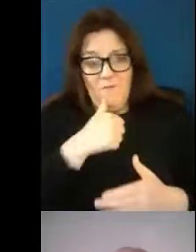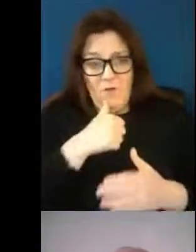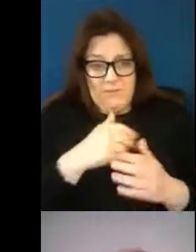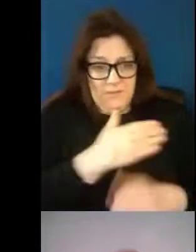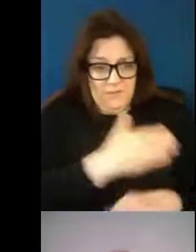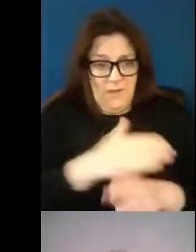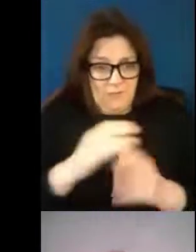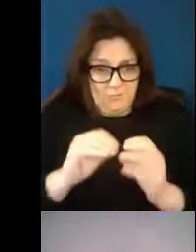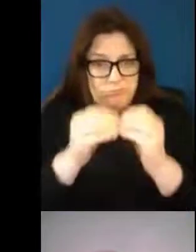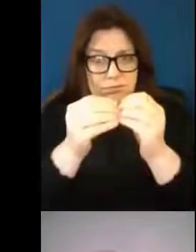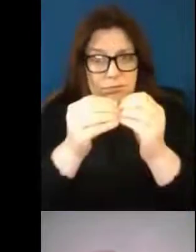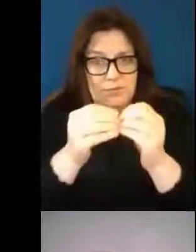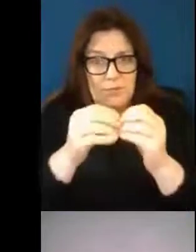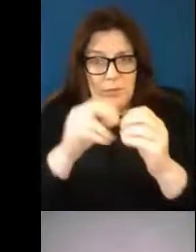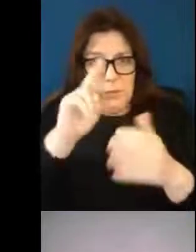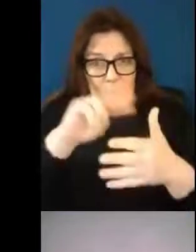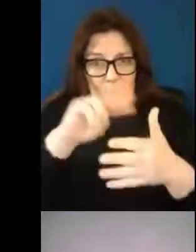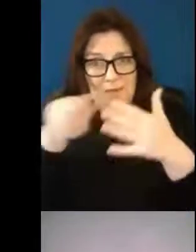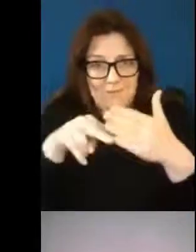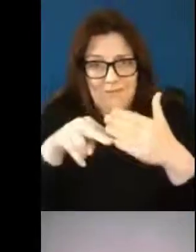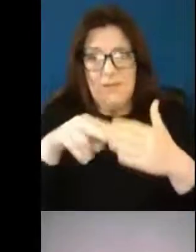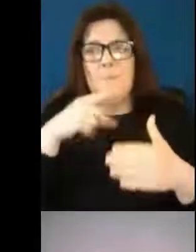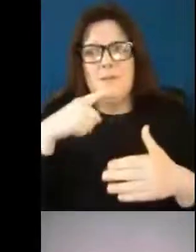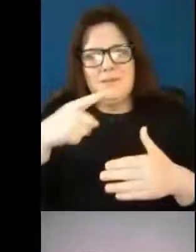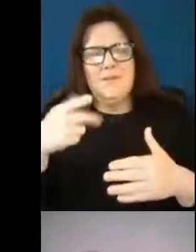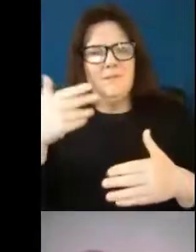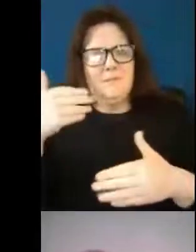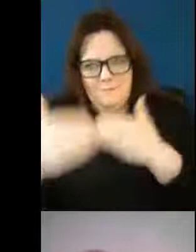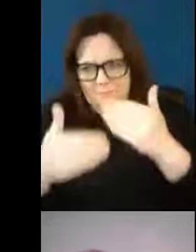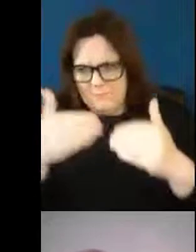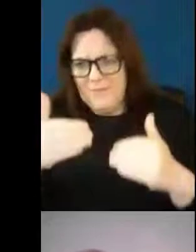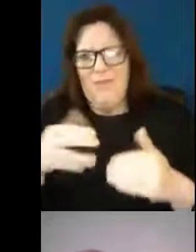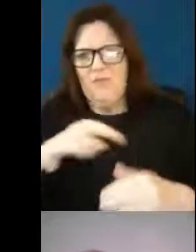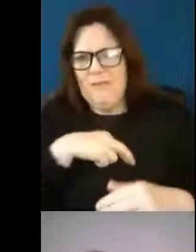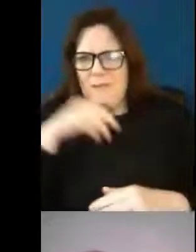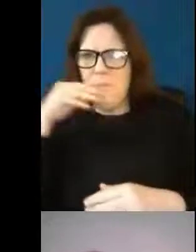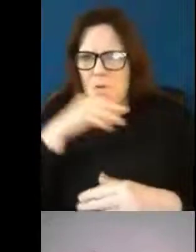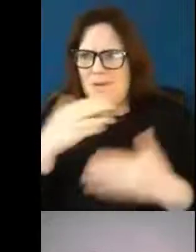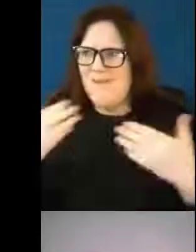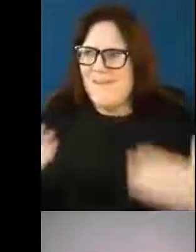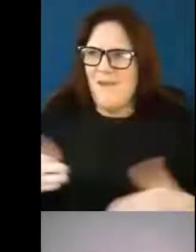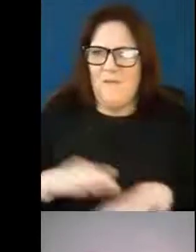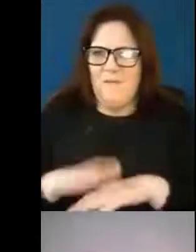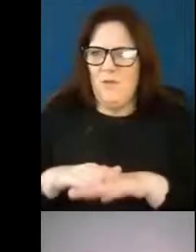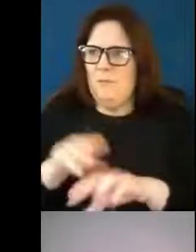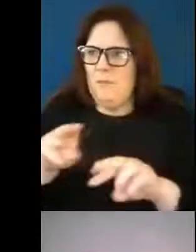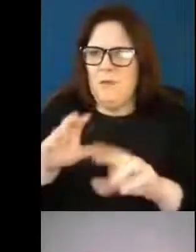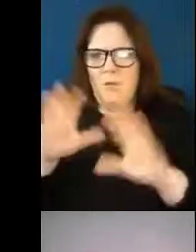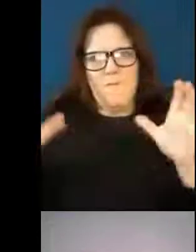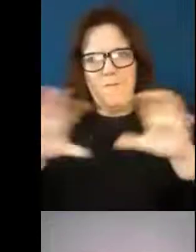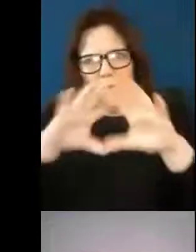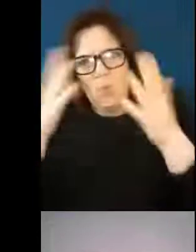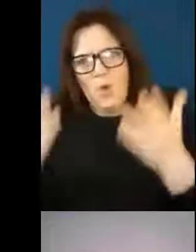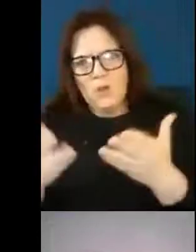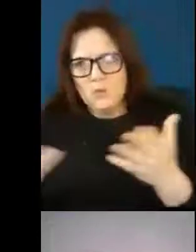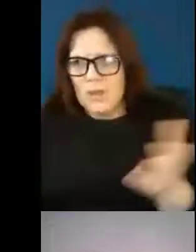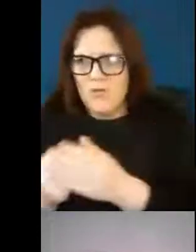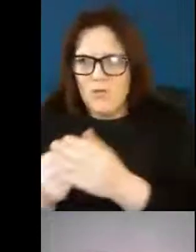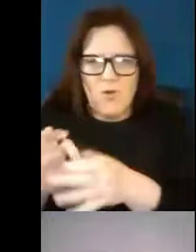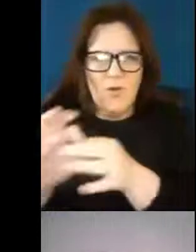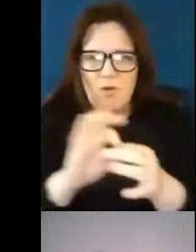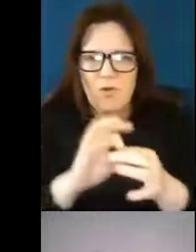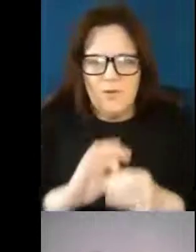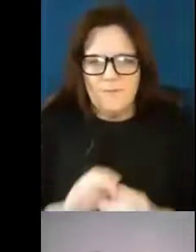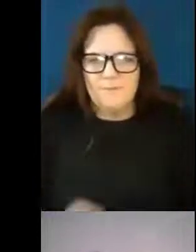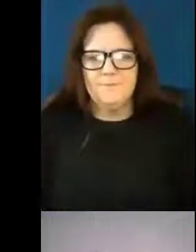is absolutely critical for colleagues across the world to come together. And what I would like you to do,